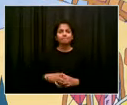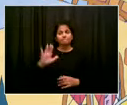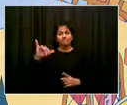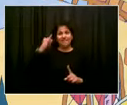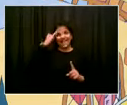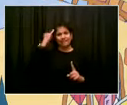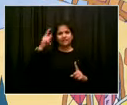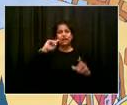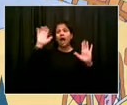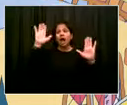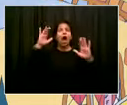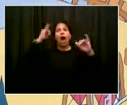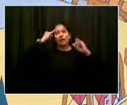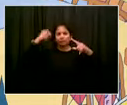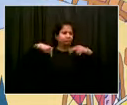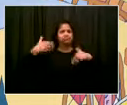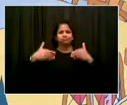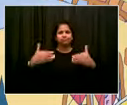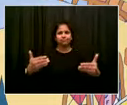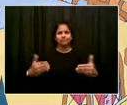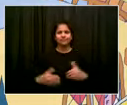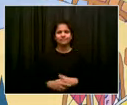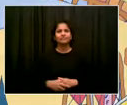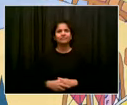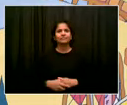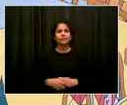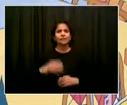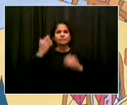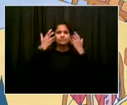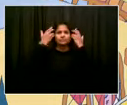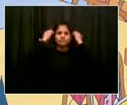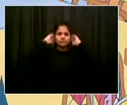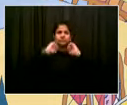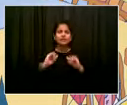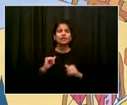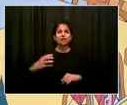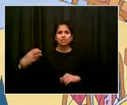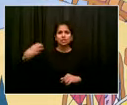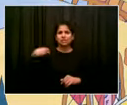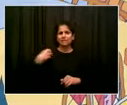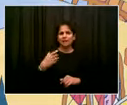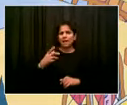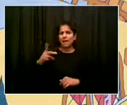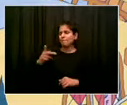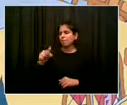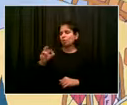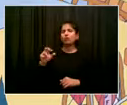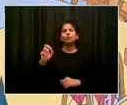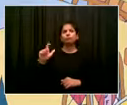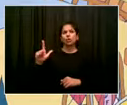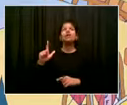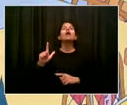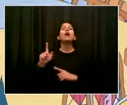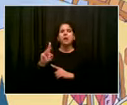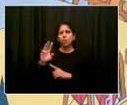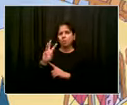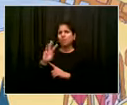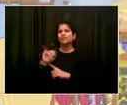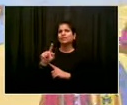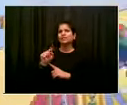things done. It's my pleasure to introduce our Chief of Patrol for the NYPD, Chief Juanita Holmes. Thank you, Mr. Mayor, and good morning to New York